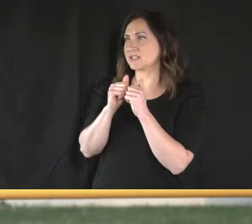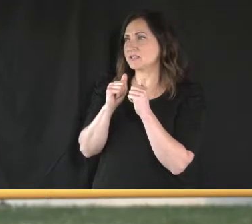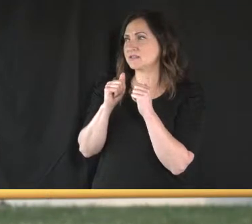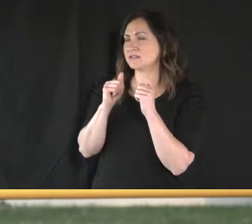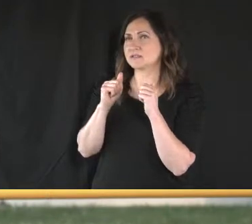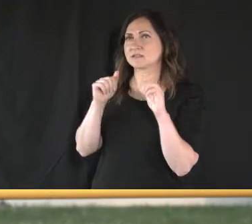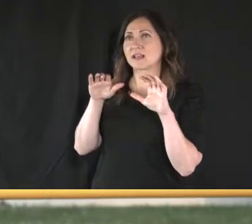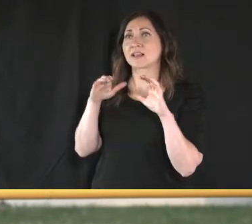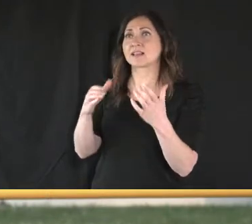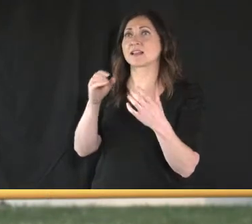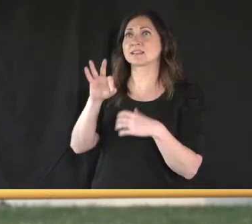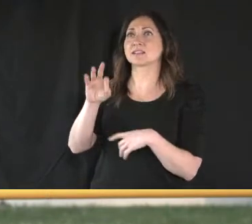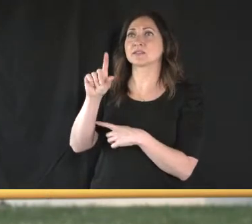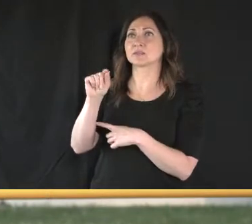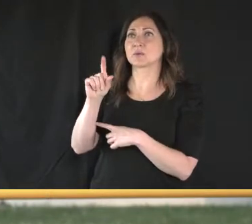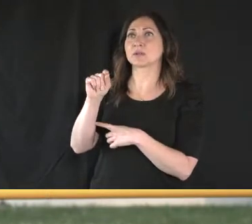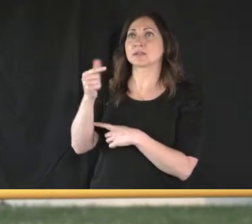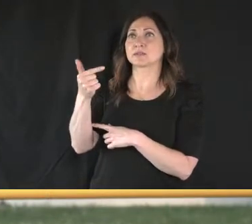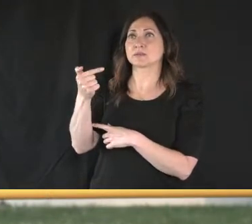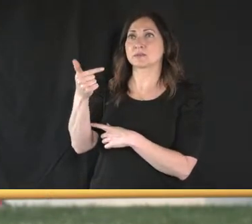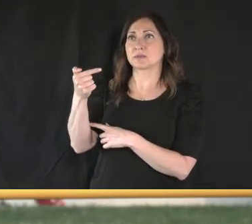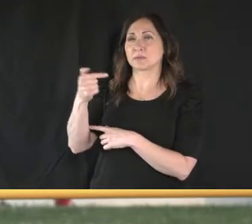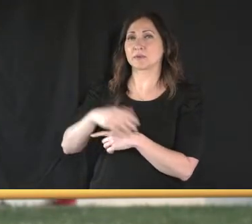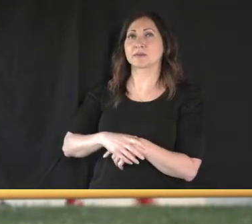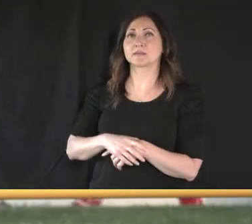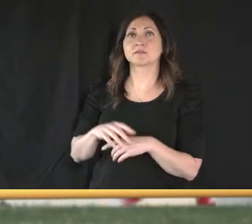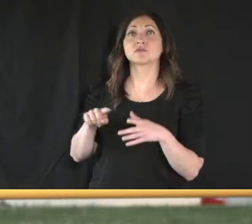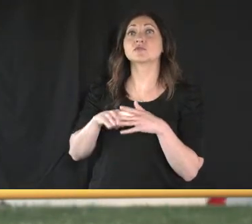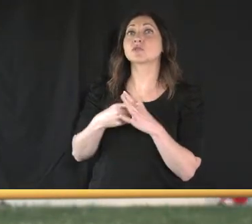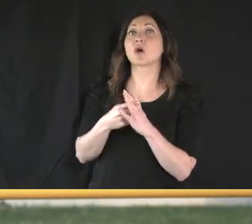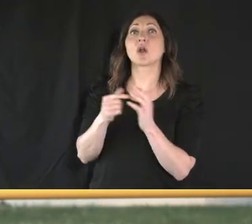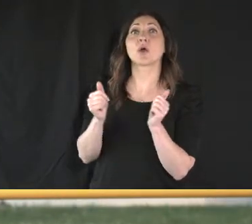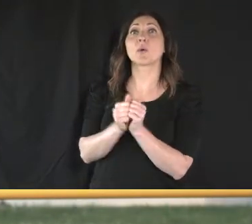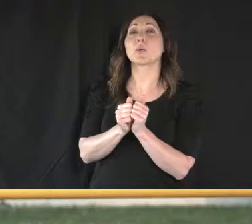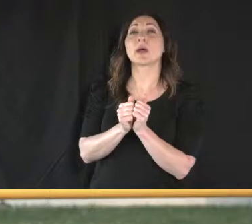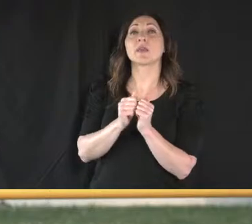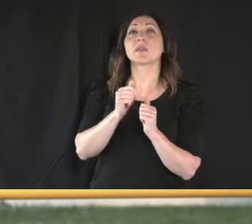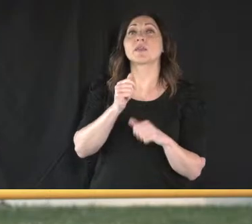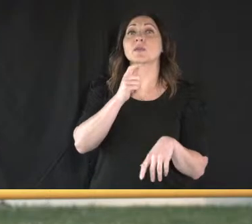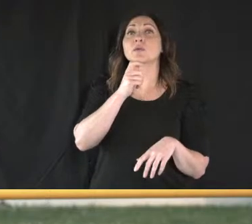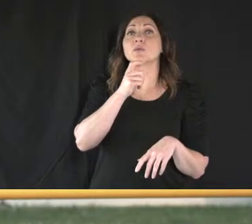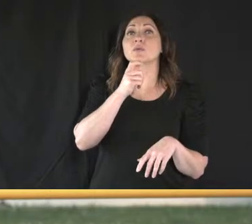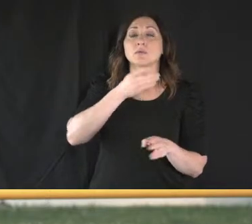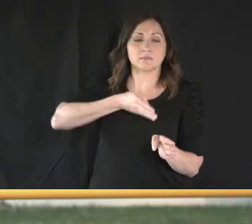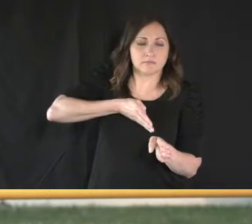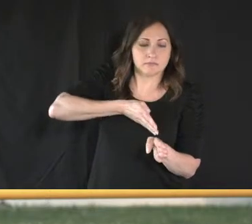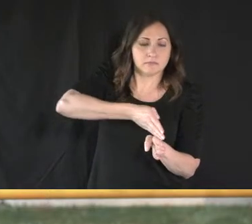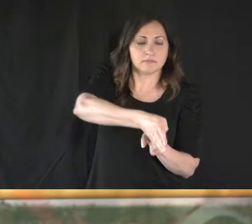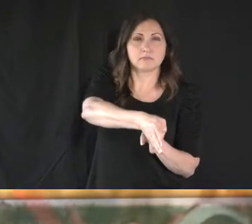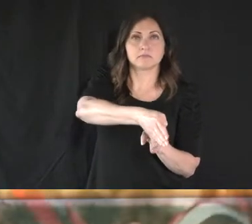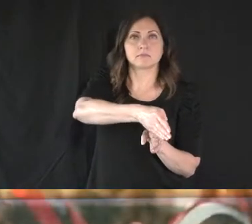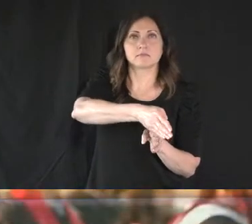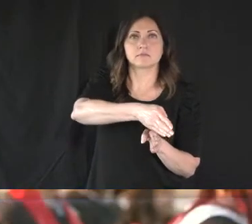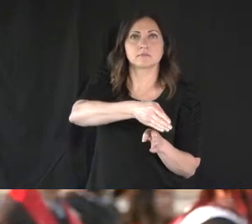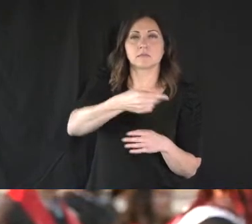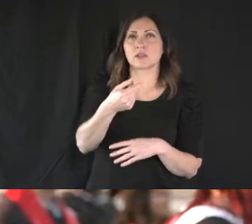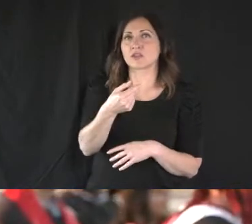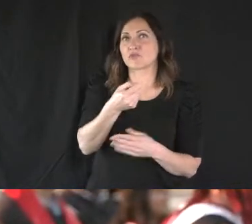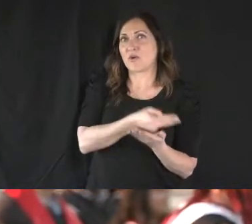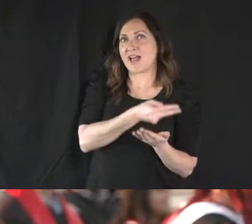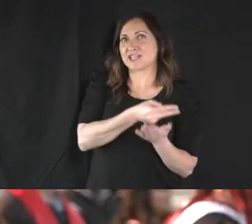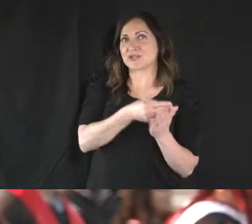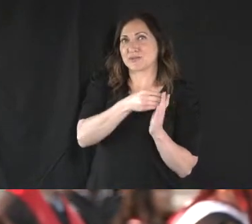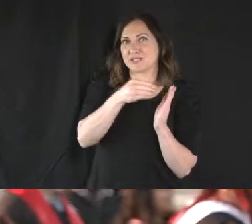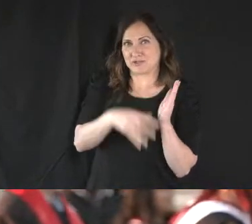of 2021, beginning with the graduates from the College of Graduate Studies